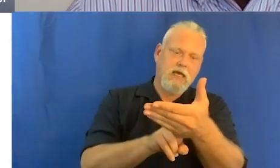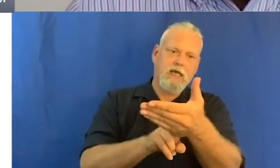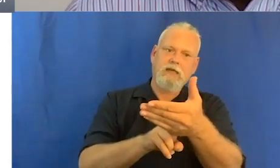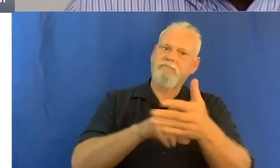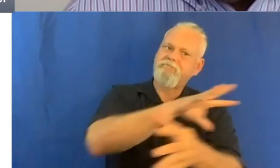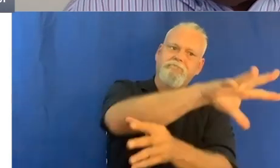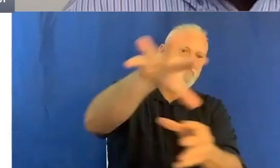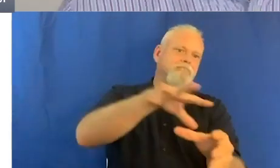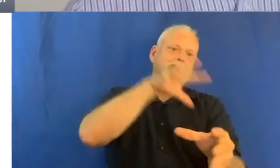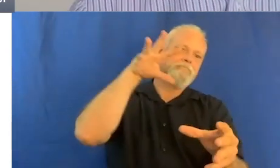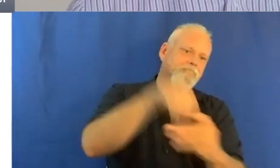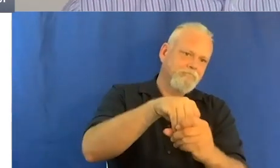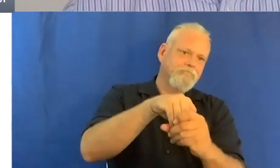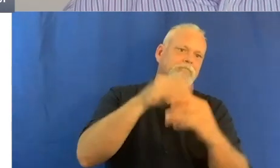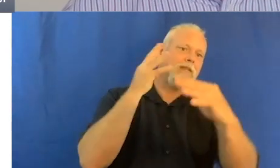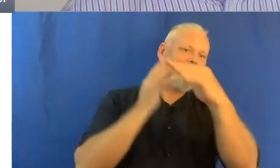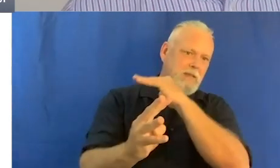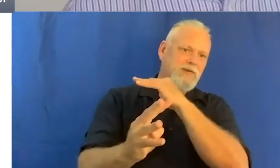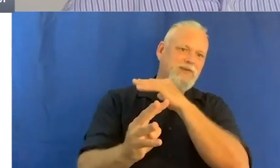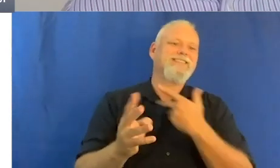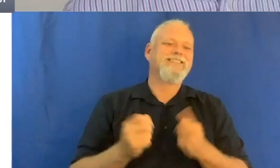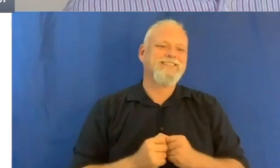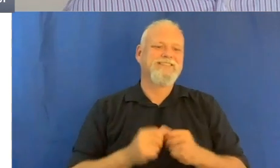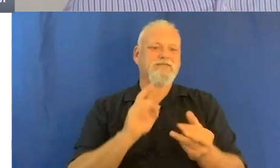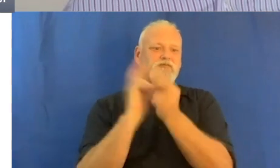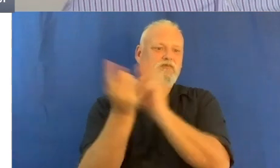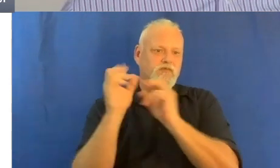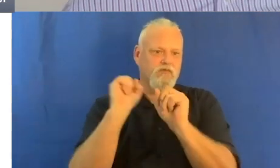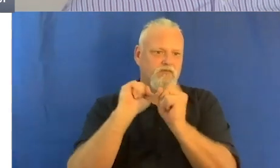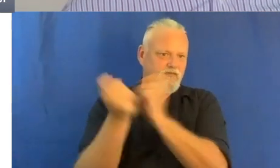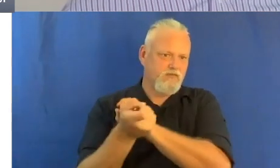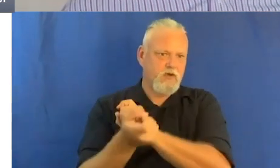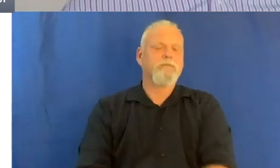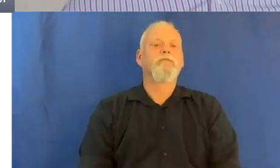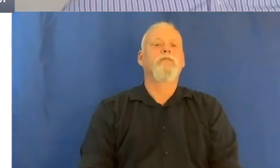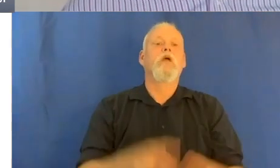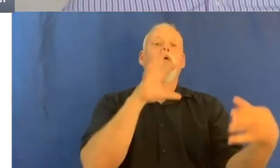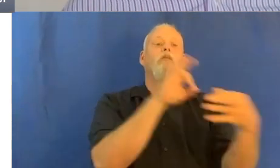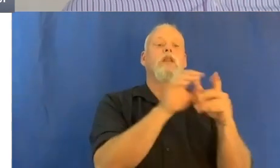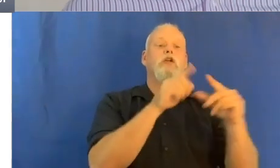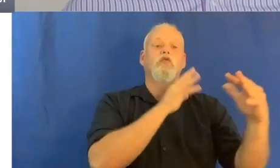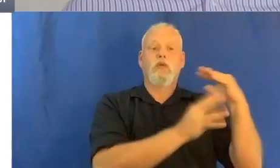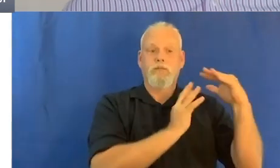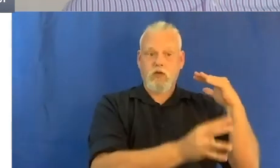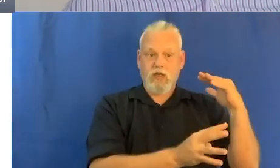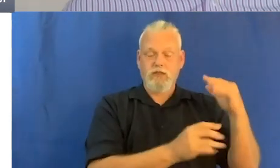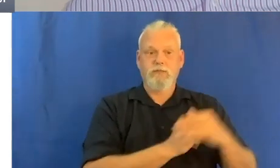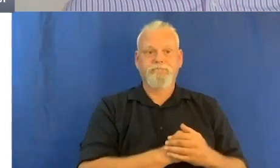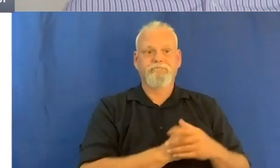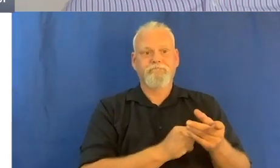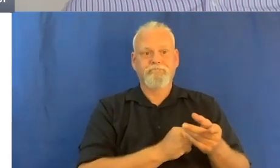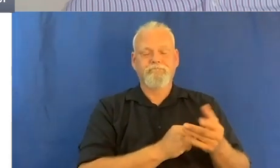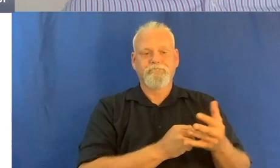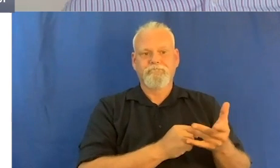comprehensive immigration reform. Related to immigration and